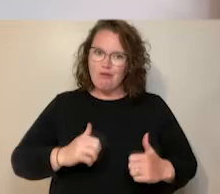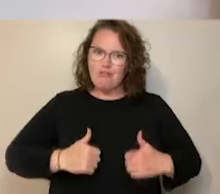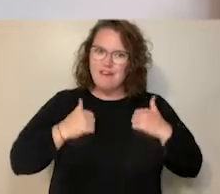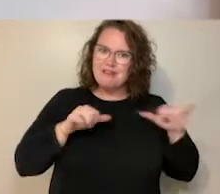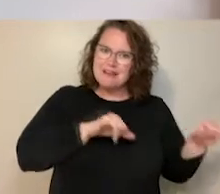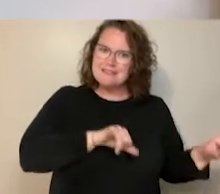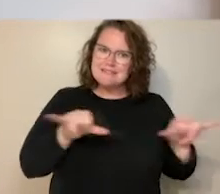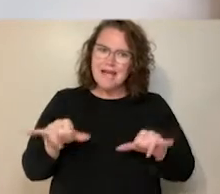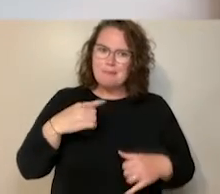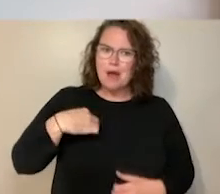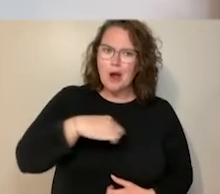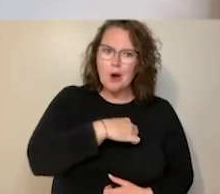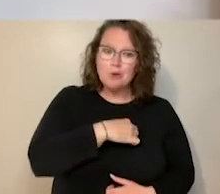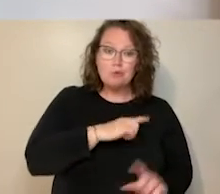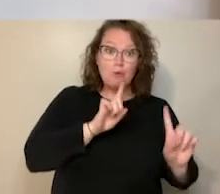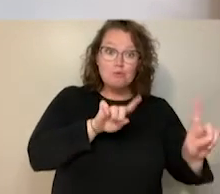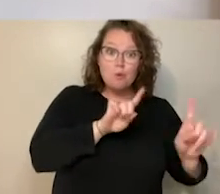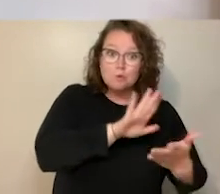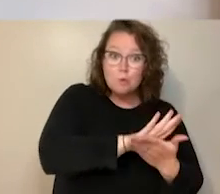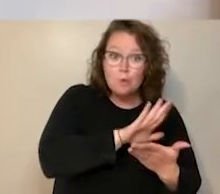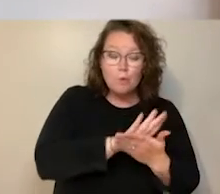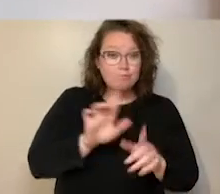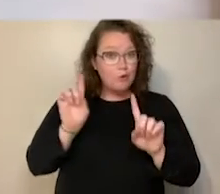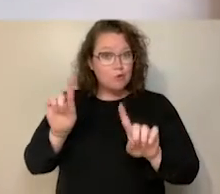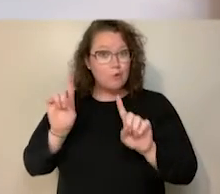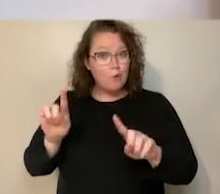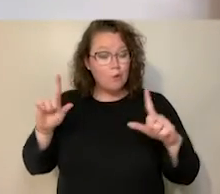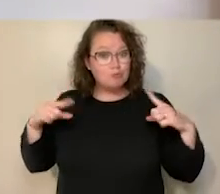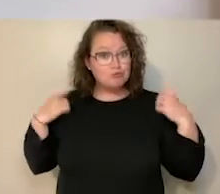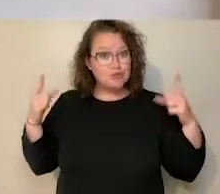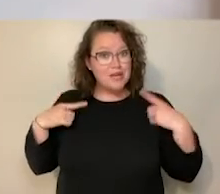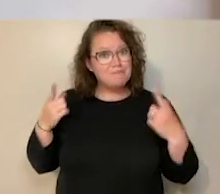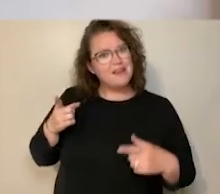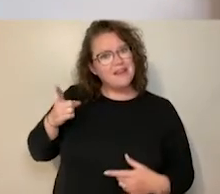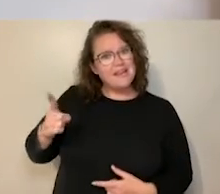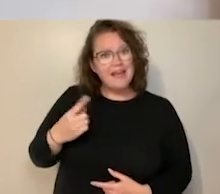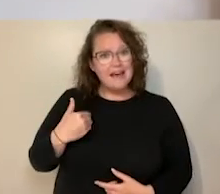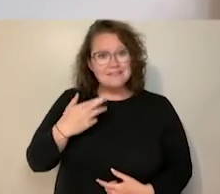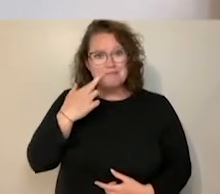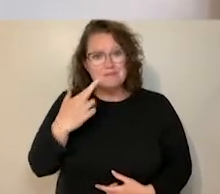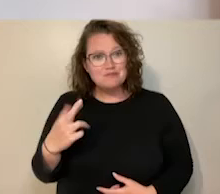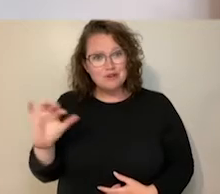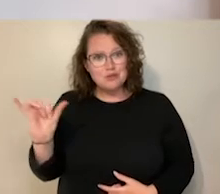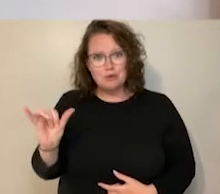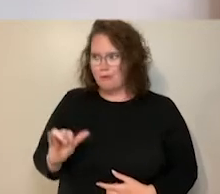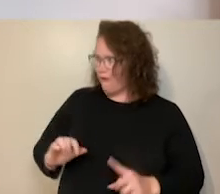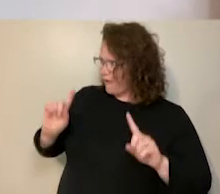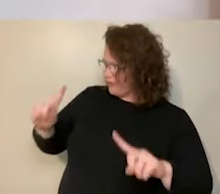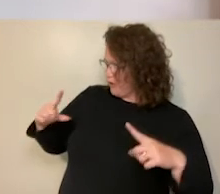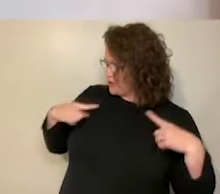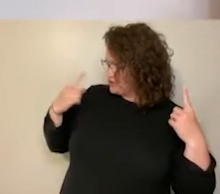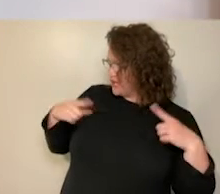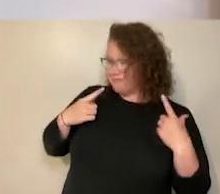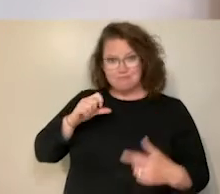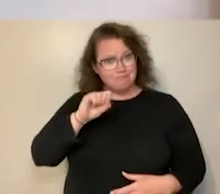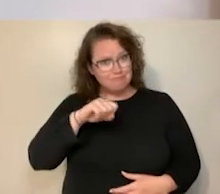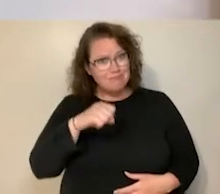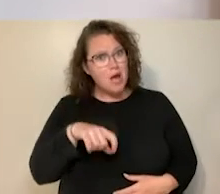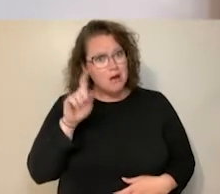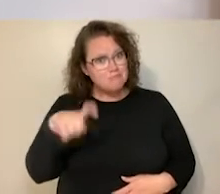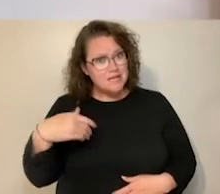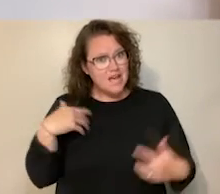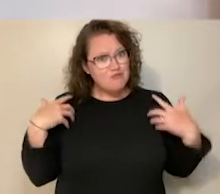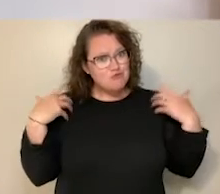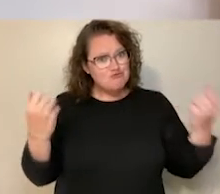gym, and he even visits his grandparents and has a best friend. He goes to the gym? He does. Spiders gotta have strong legs. I